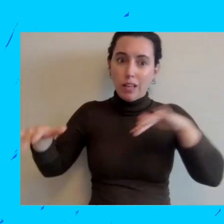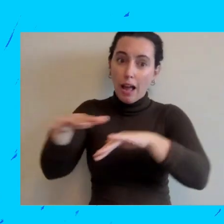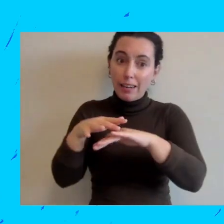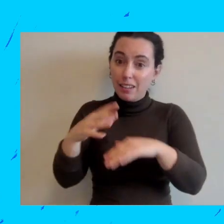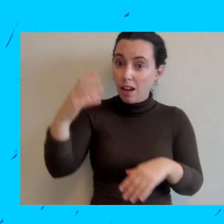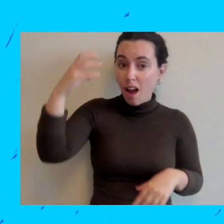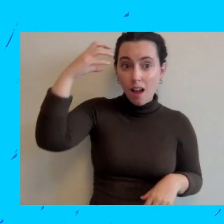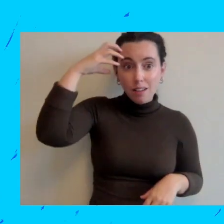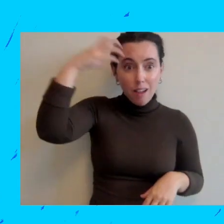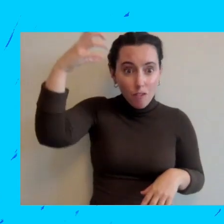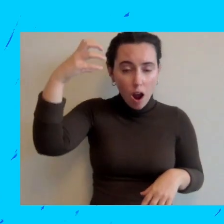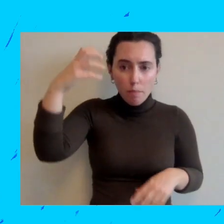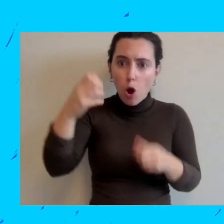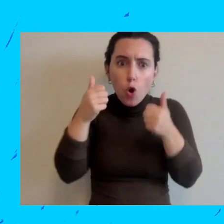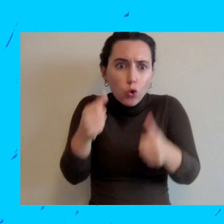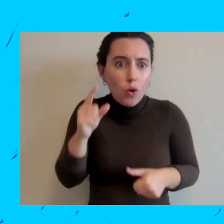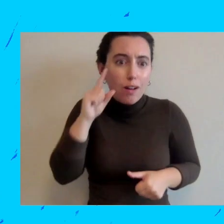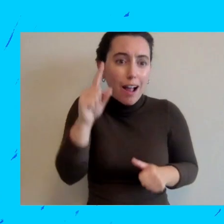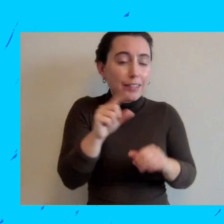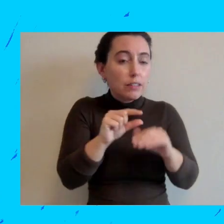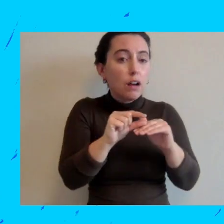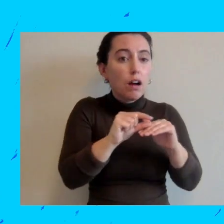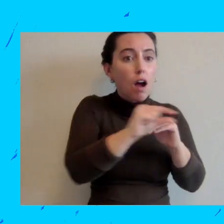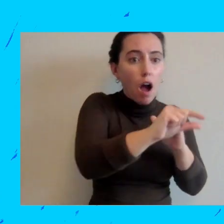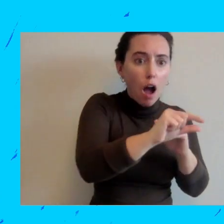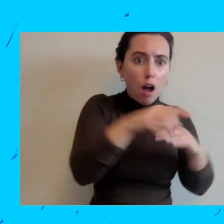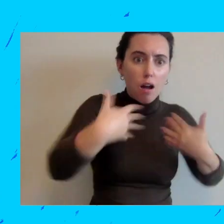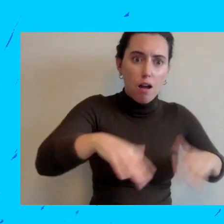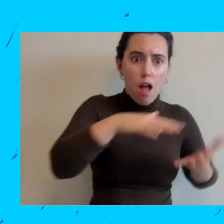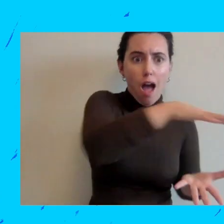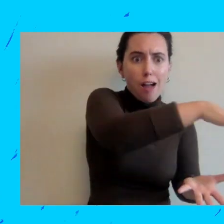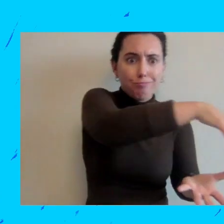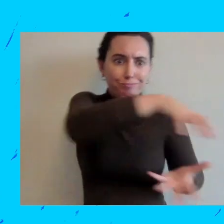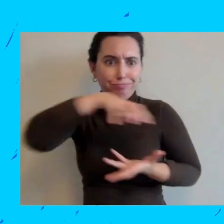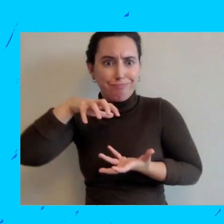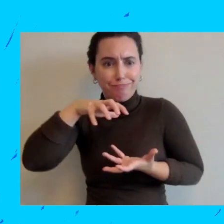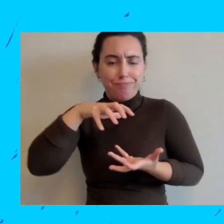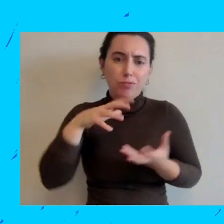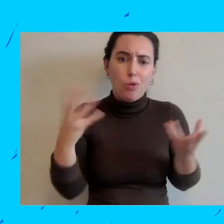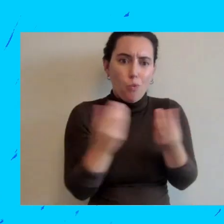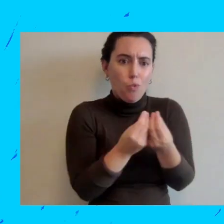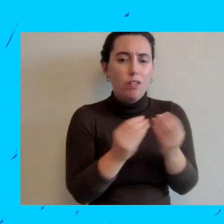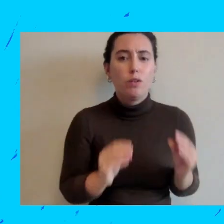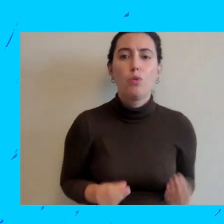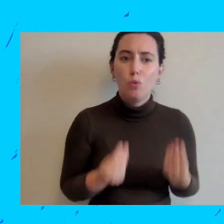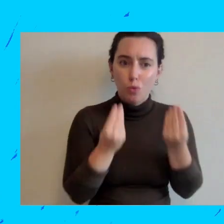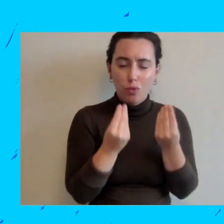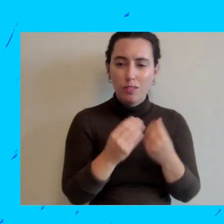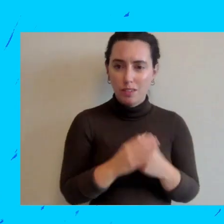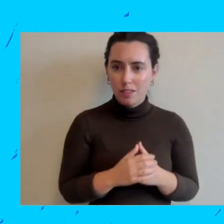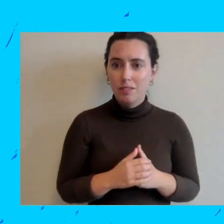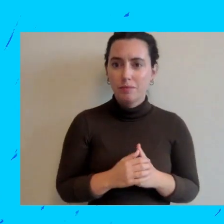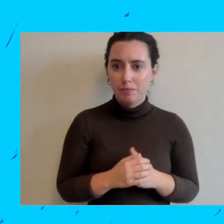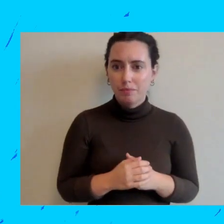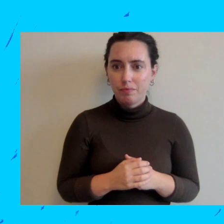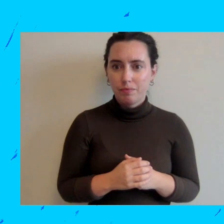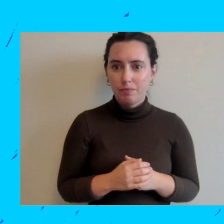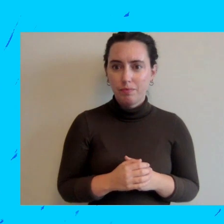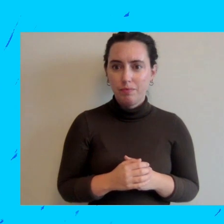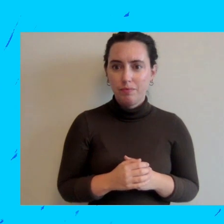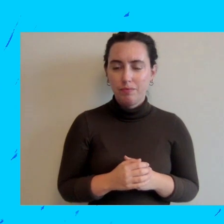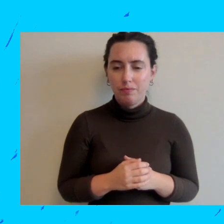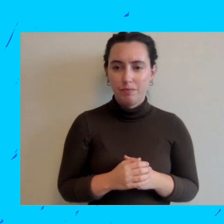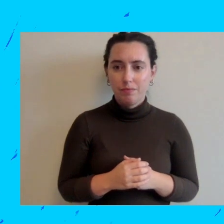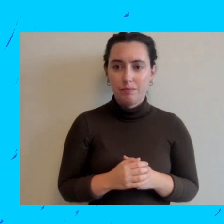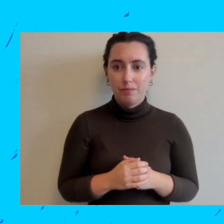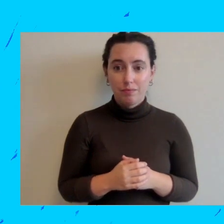money, but can also yield higher returns on their investment by making the decision to invest in young people today. That